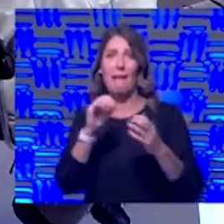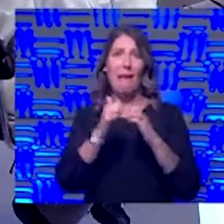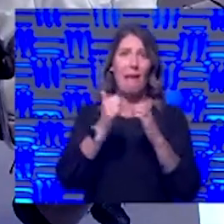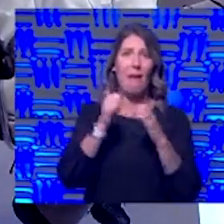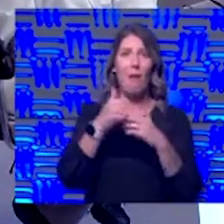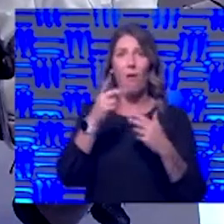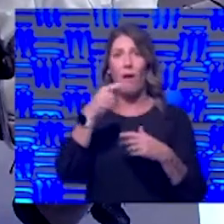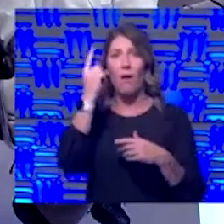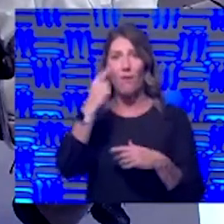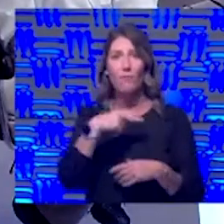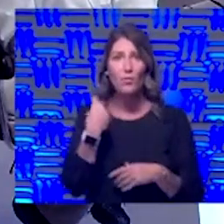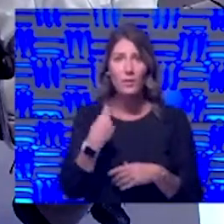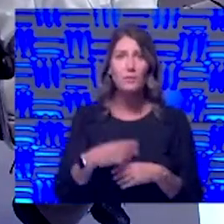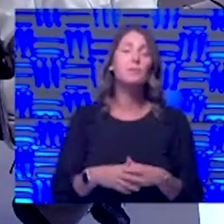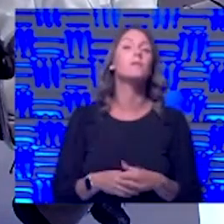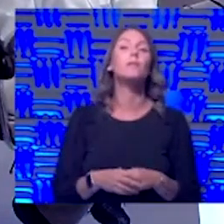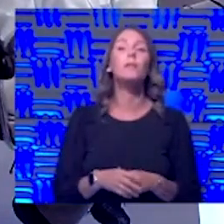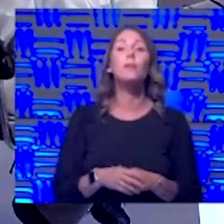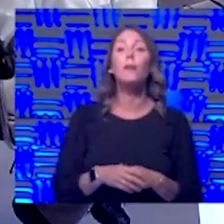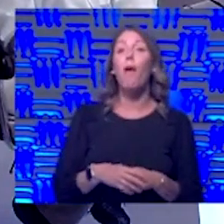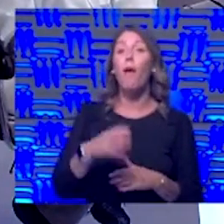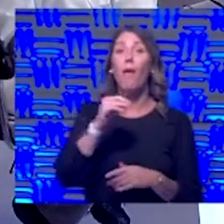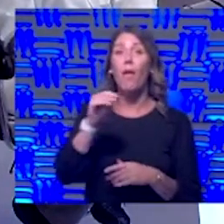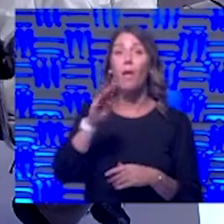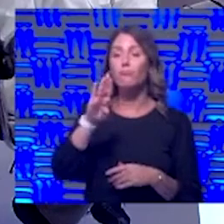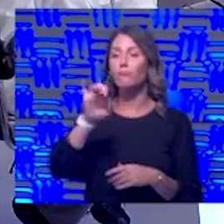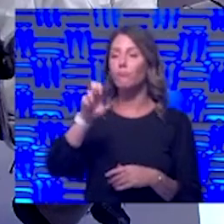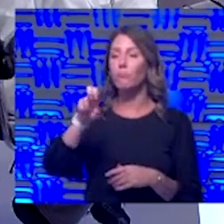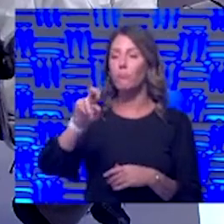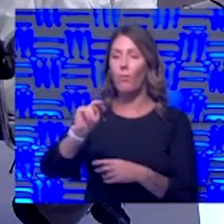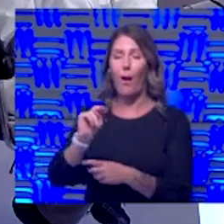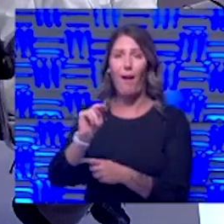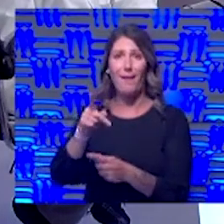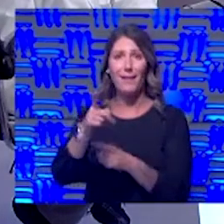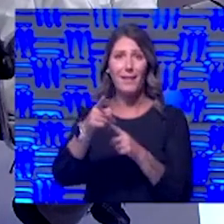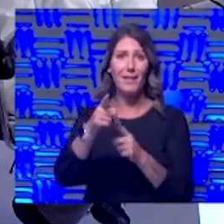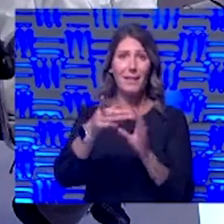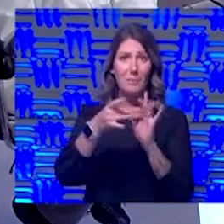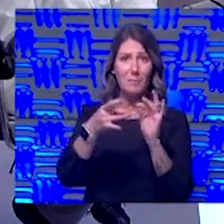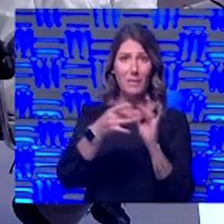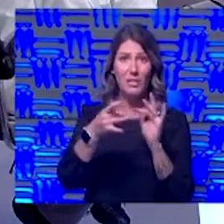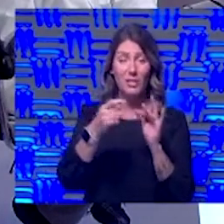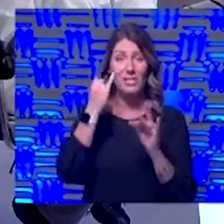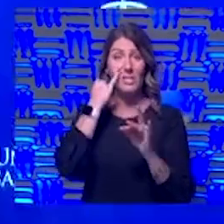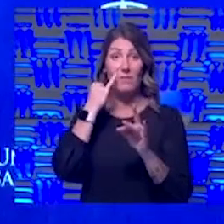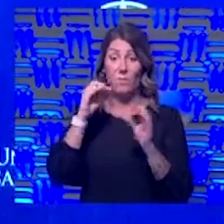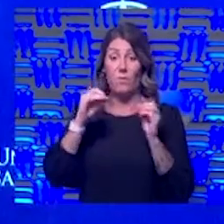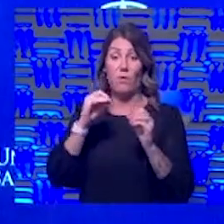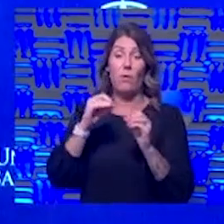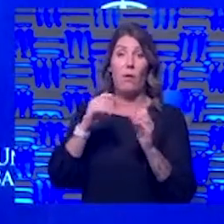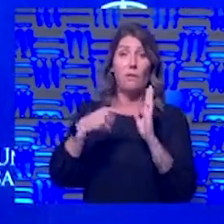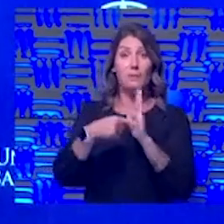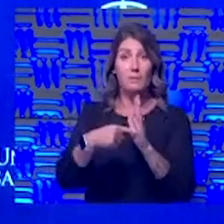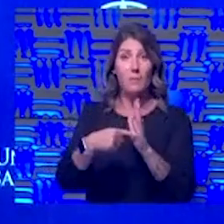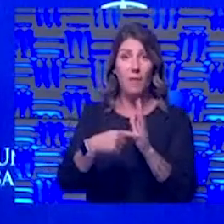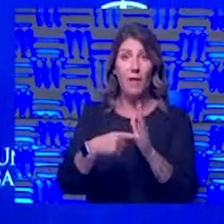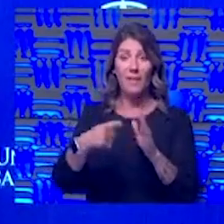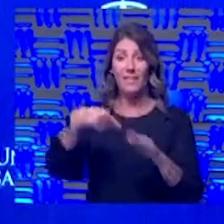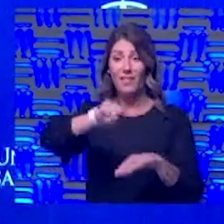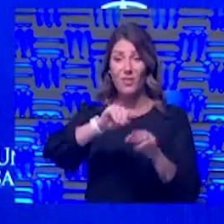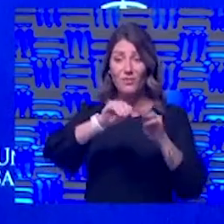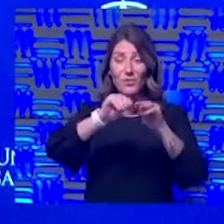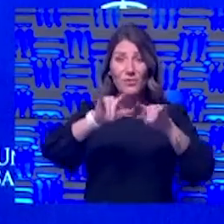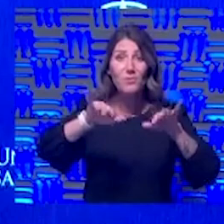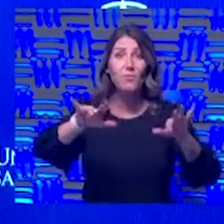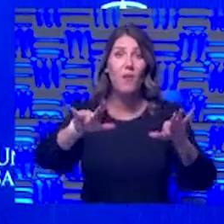remembering, as Bryan has pointed out, that these people are often grouped together, and if they're asymptomatic, they're spreading it before they know it. Again, because they're outside,